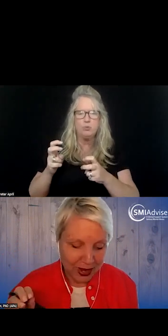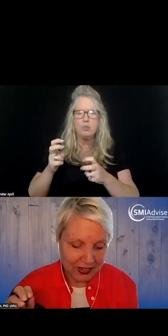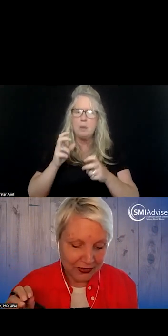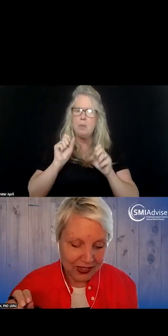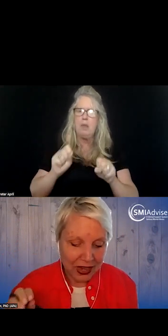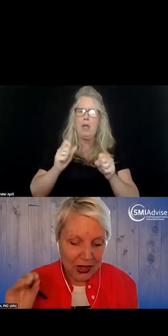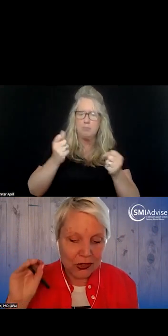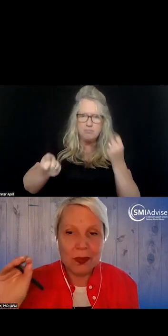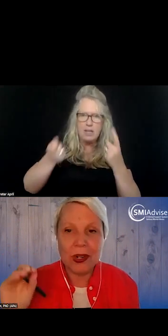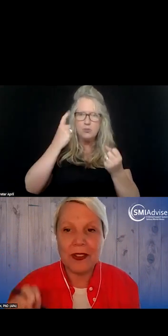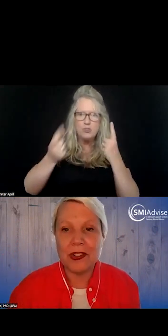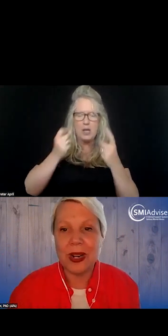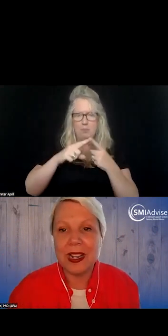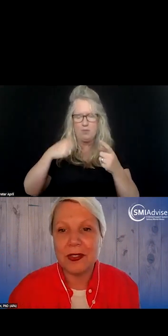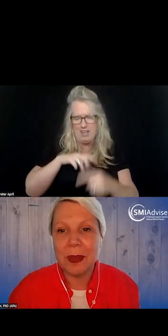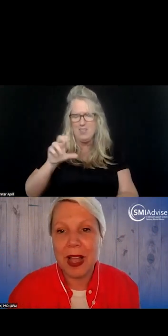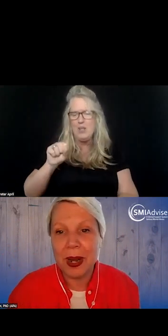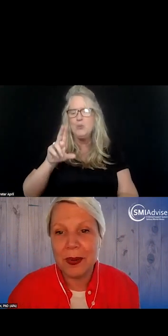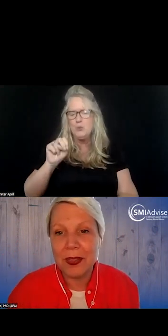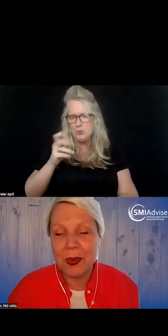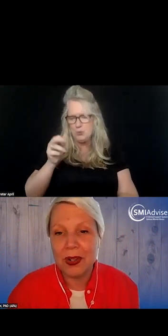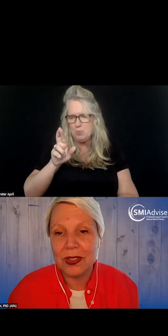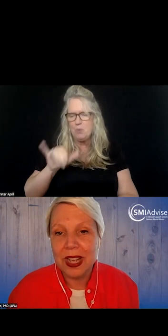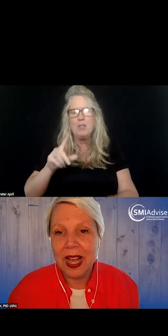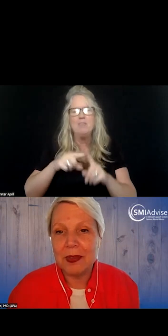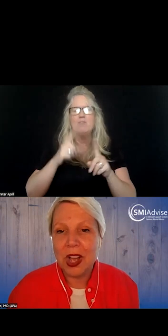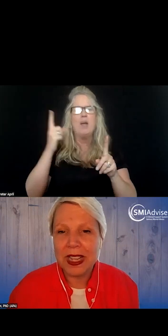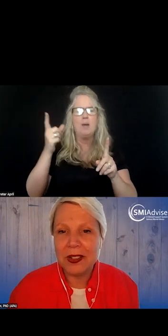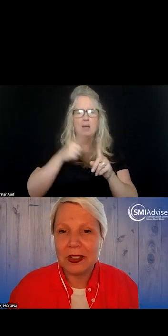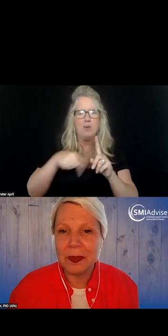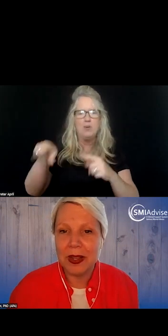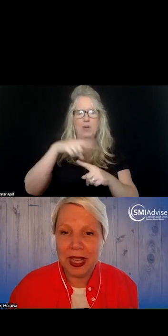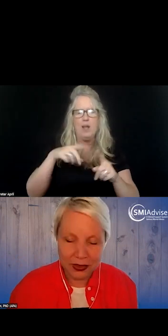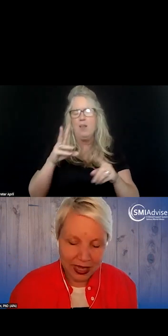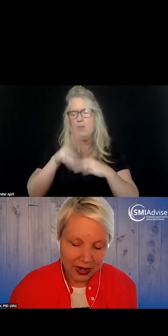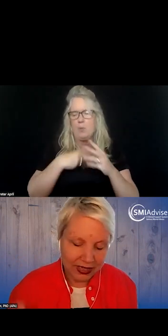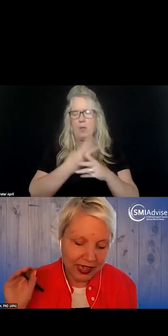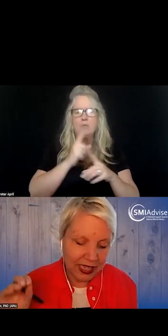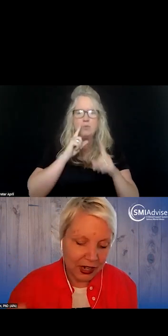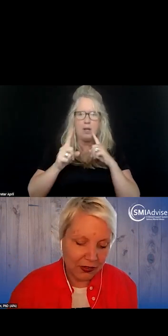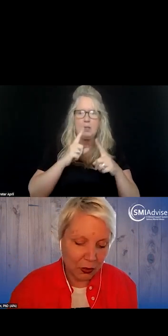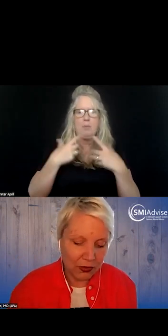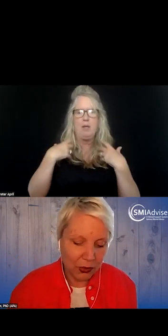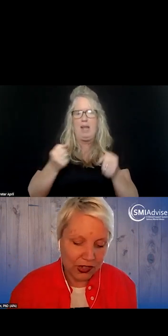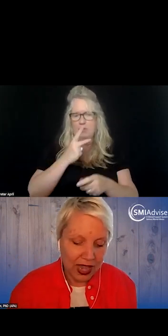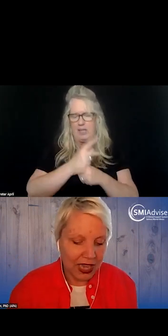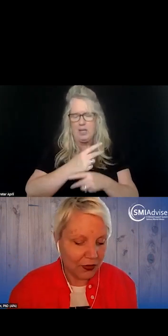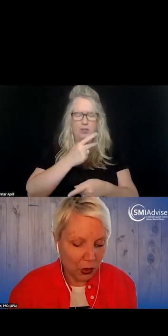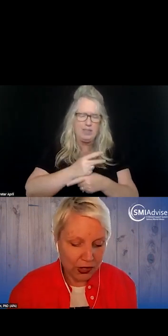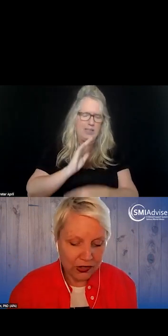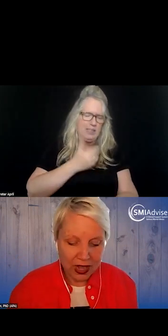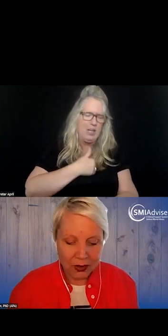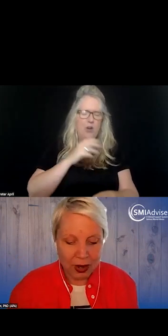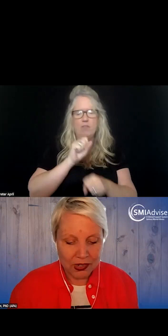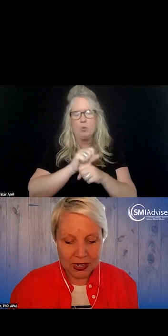digestible for the rest of us. Sue Murray for joining us from halfway around the world, talking to us about healthcare and taking care of our workforce. And